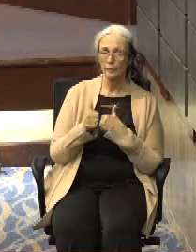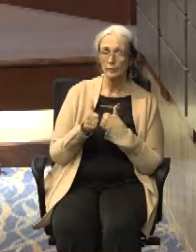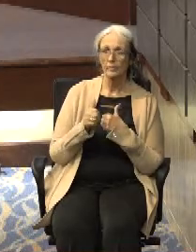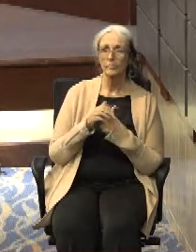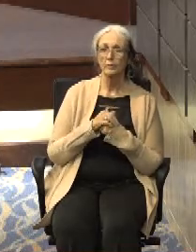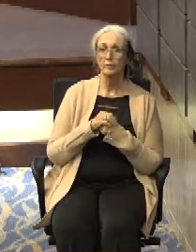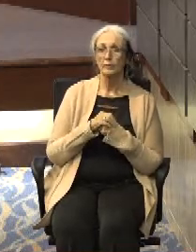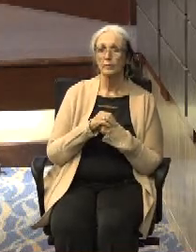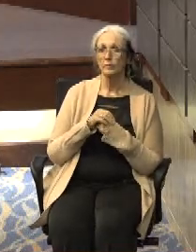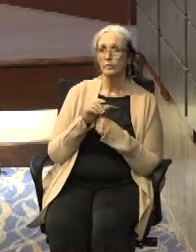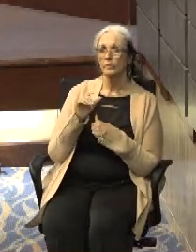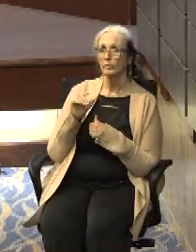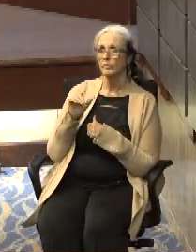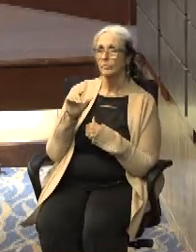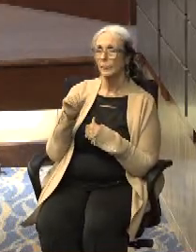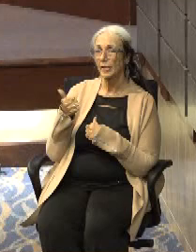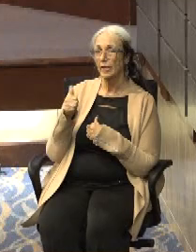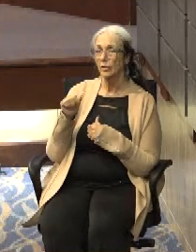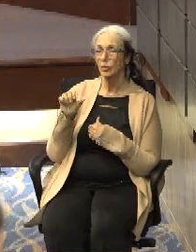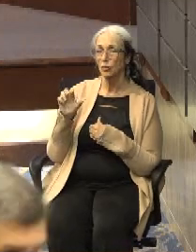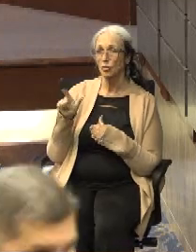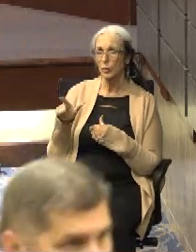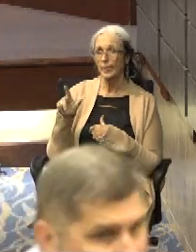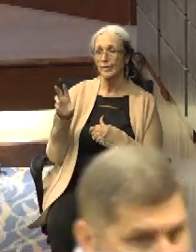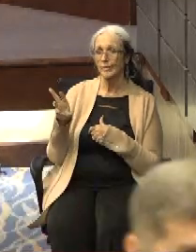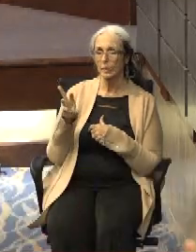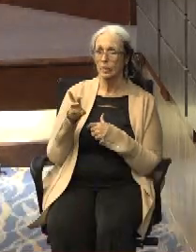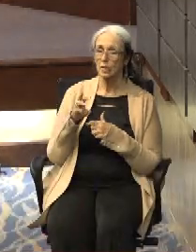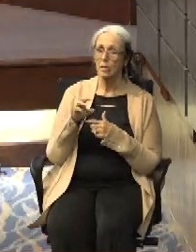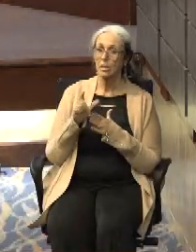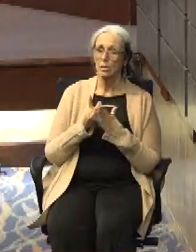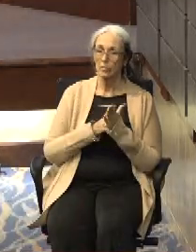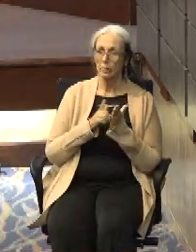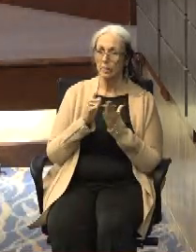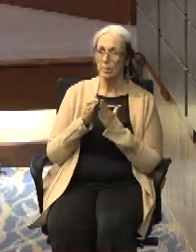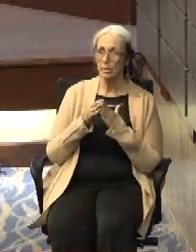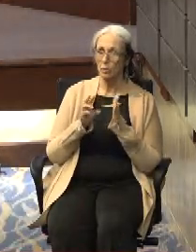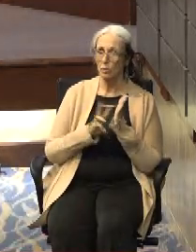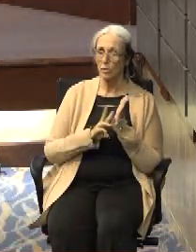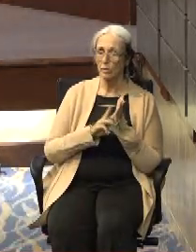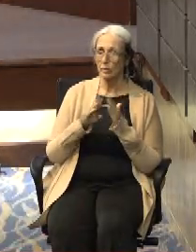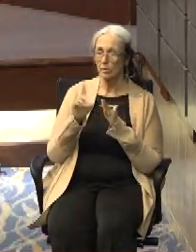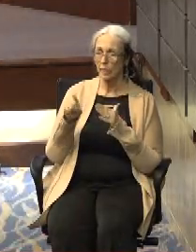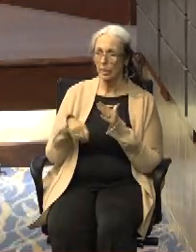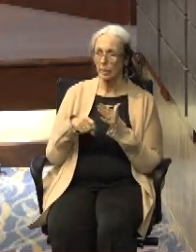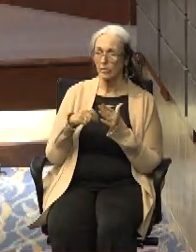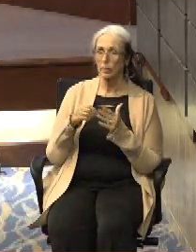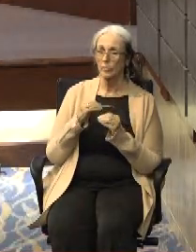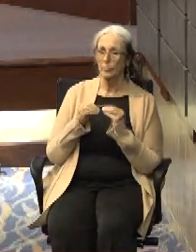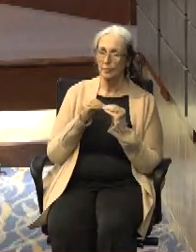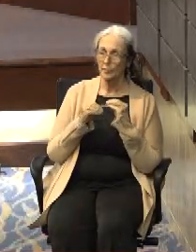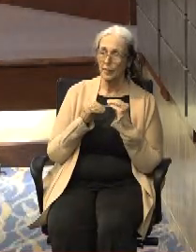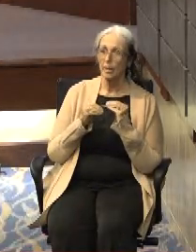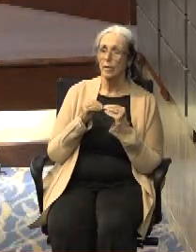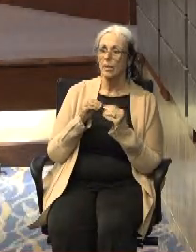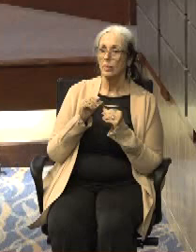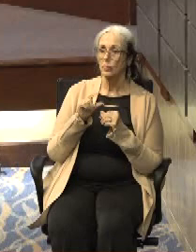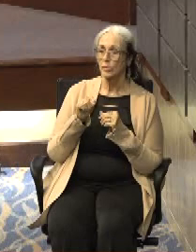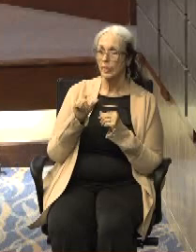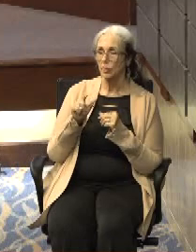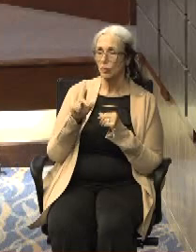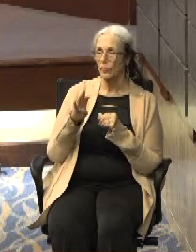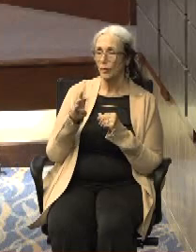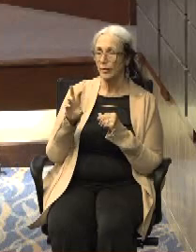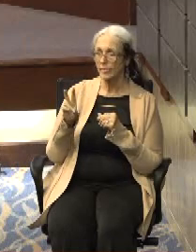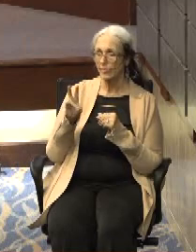carries. We'll move to ordinance 2023-1026. An ordinance of the City of Waco, Texas, providing the Code of Ordinances be amended by revising Section